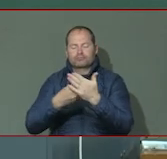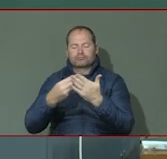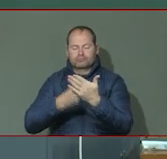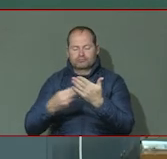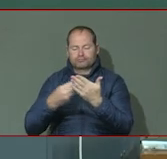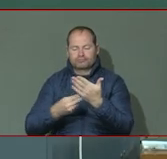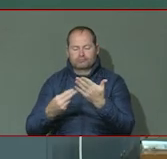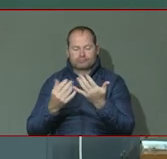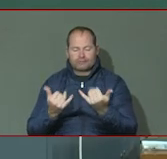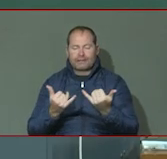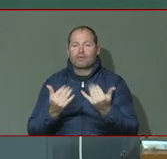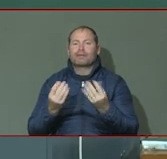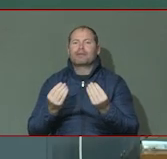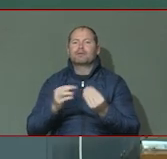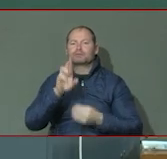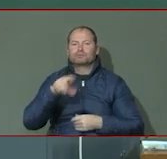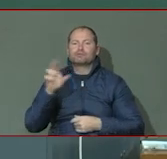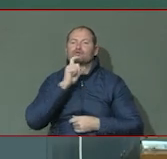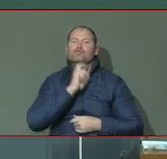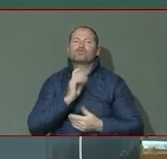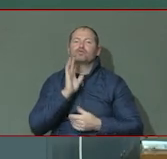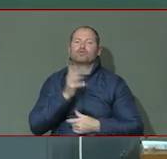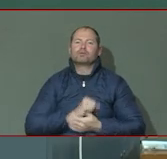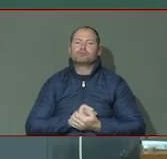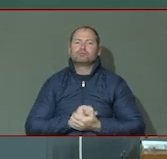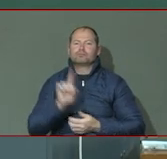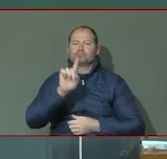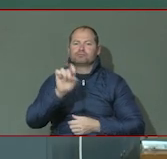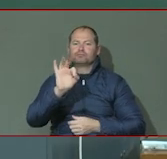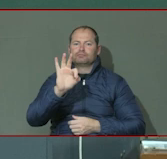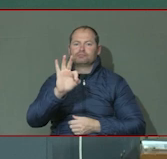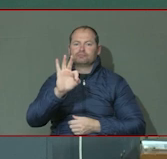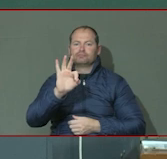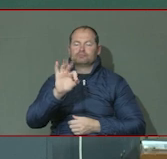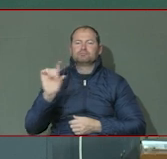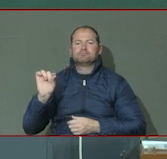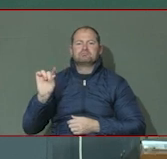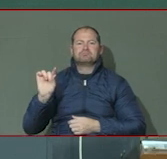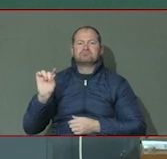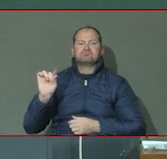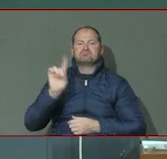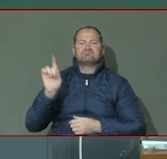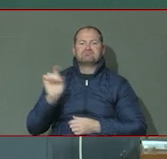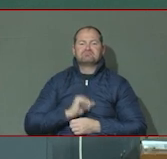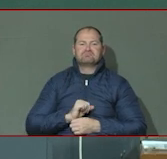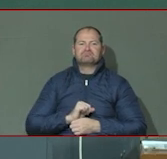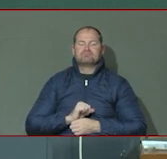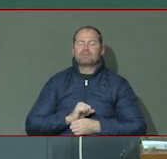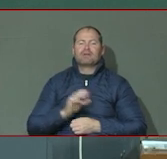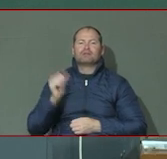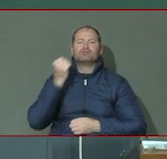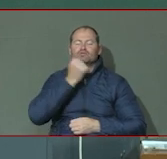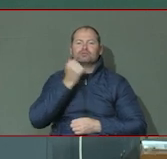figures. The next question, number 3, this is an interesting question. Number